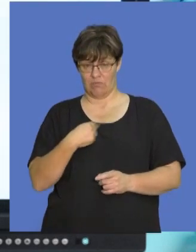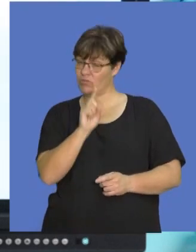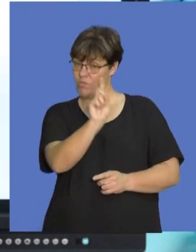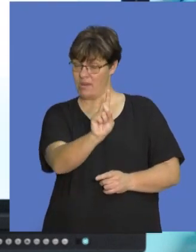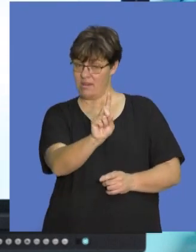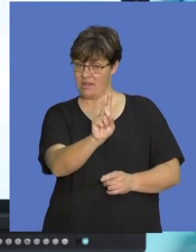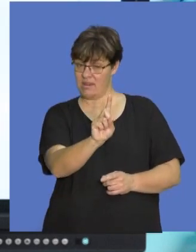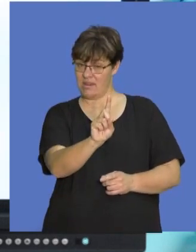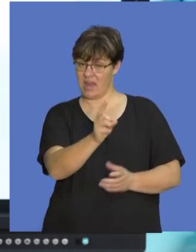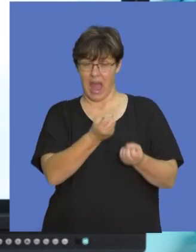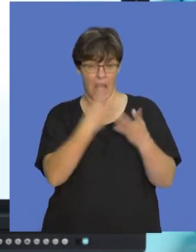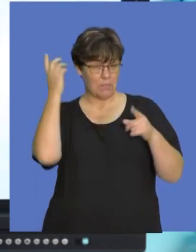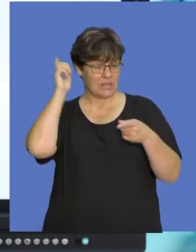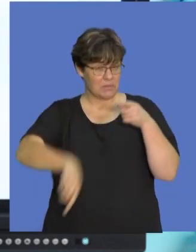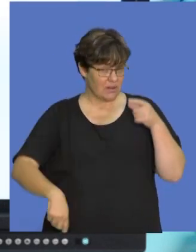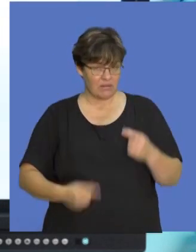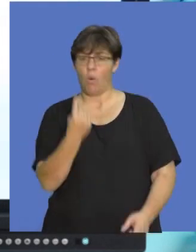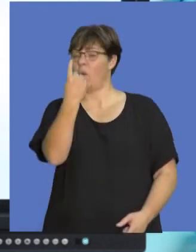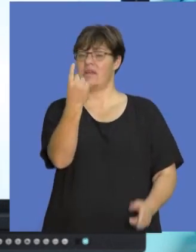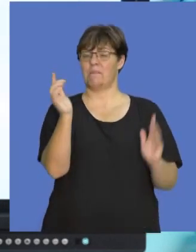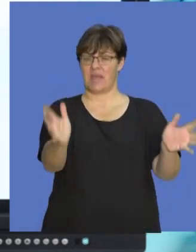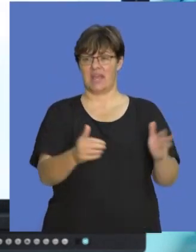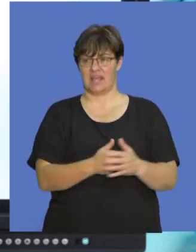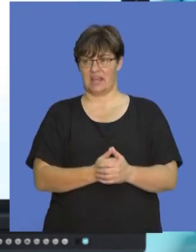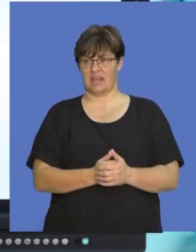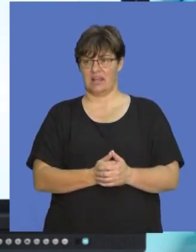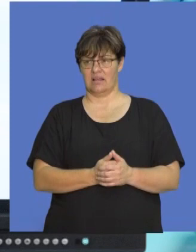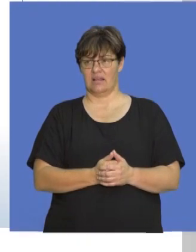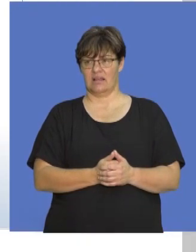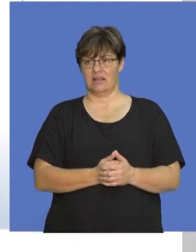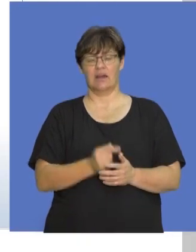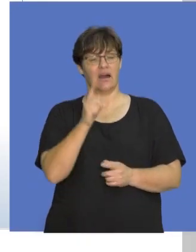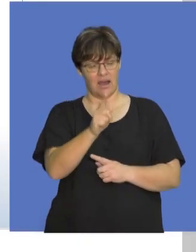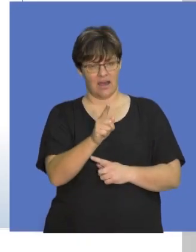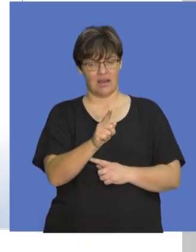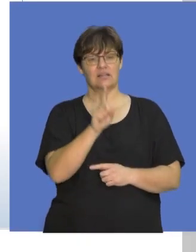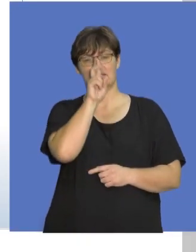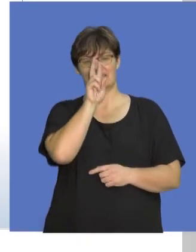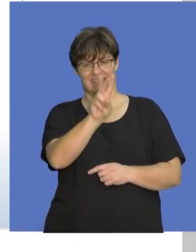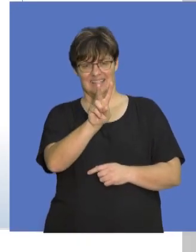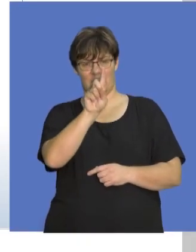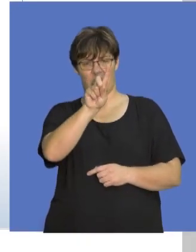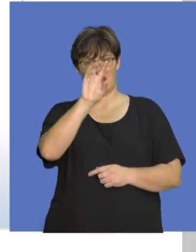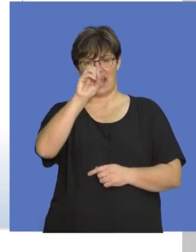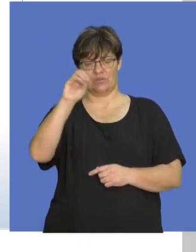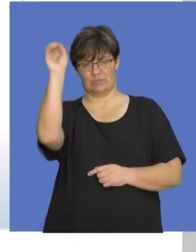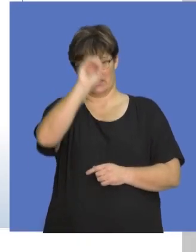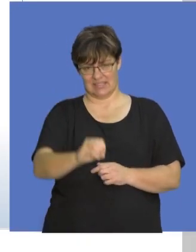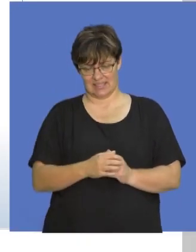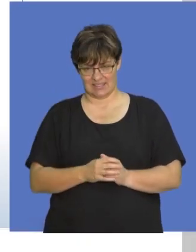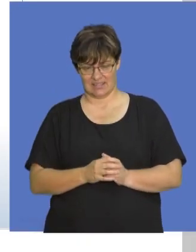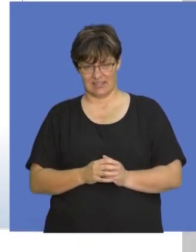blue, so that was 1. And how many spins was there? There was 1. And what's the relative frequency? I hope you can see